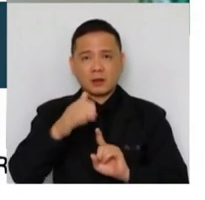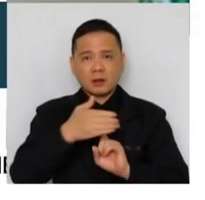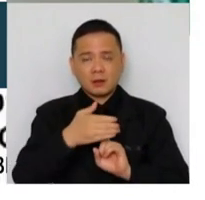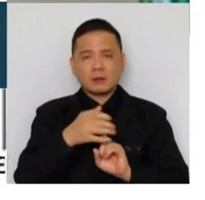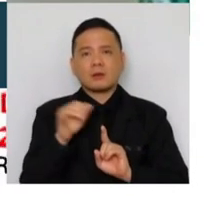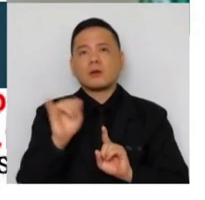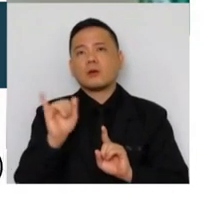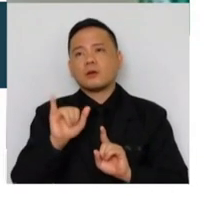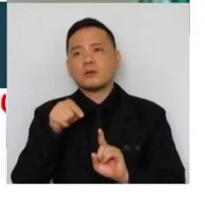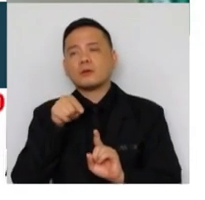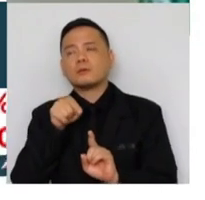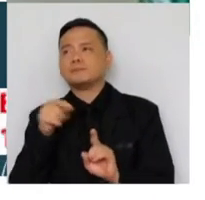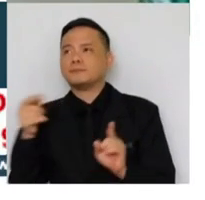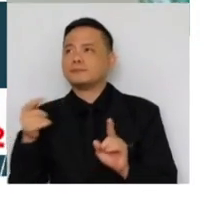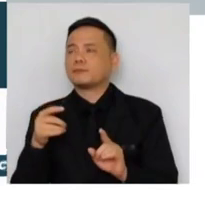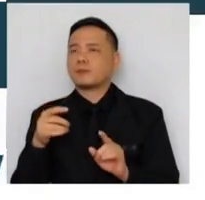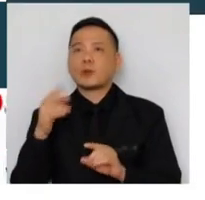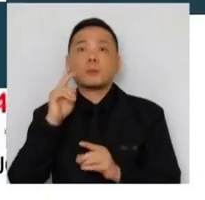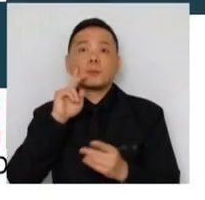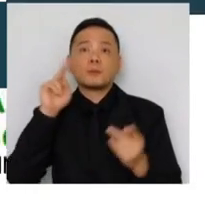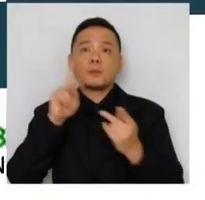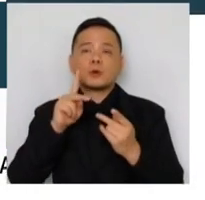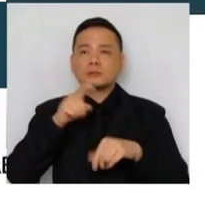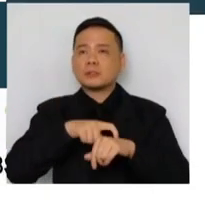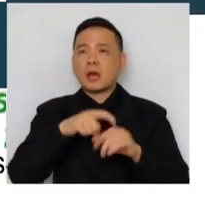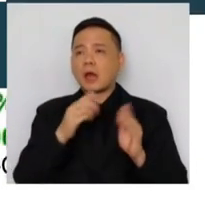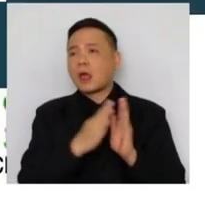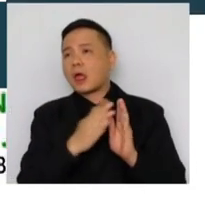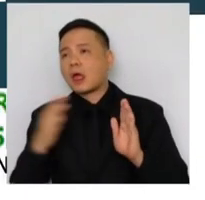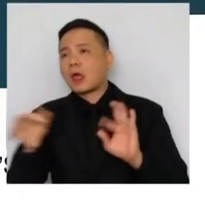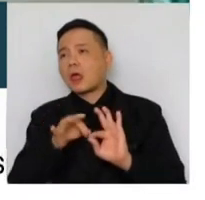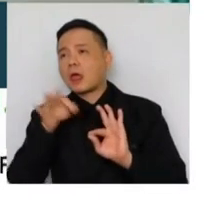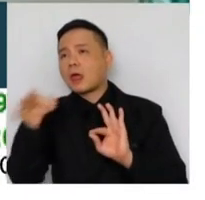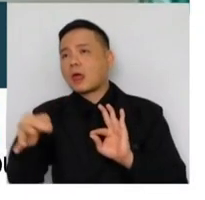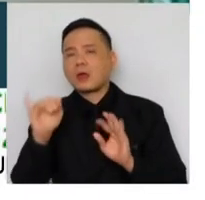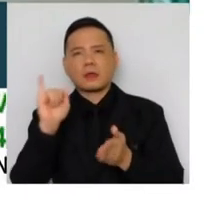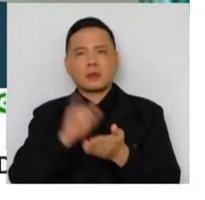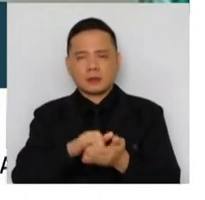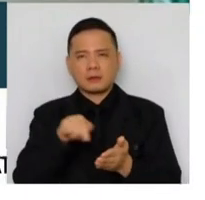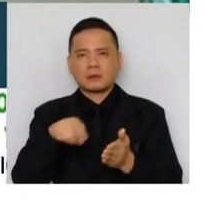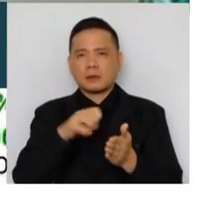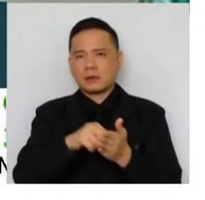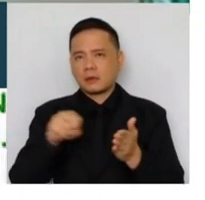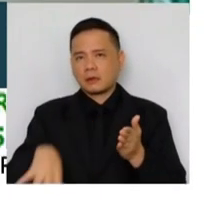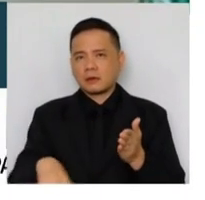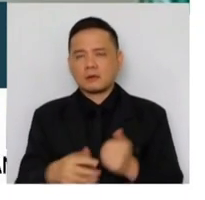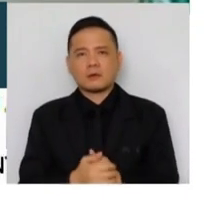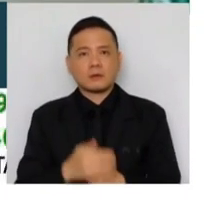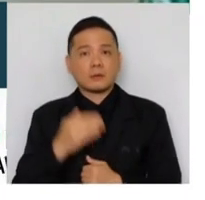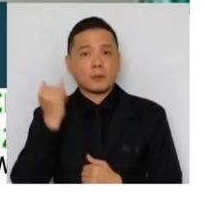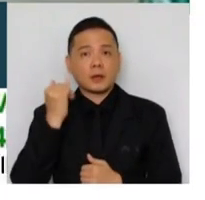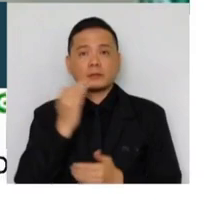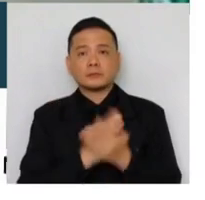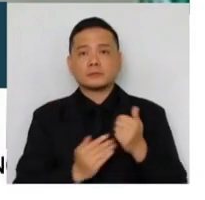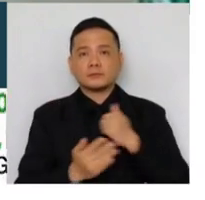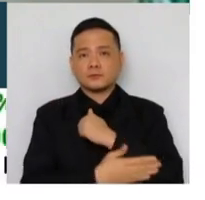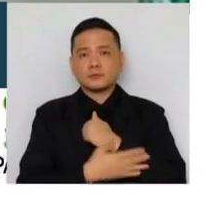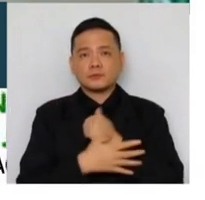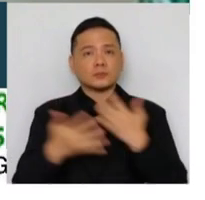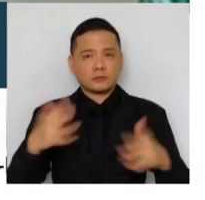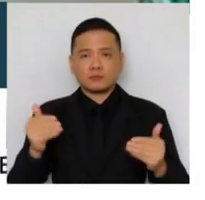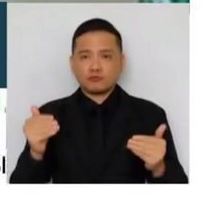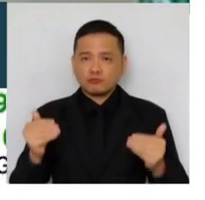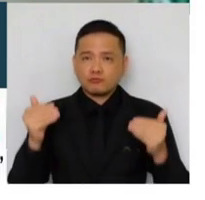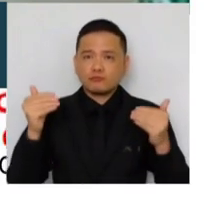the quarantine period. I was told that in some countries they're doing this now,